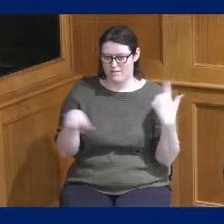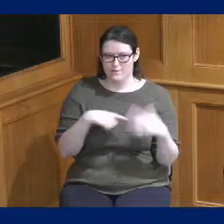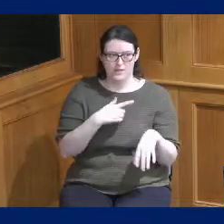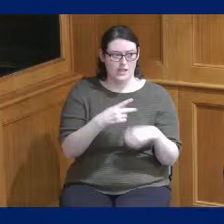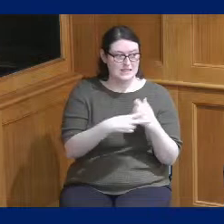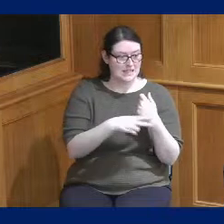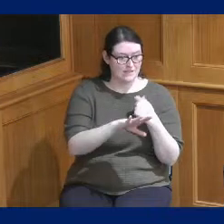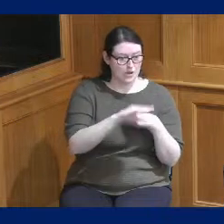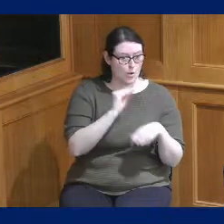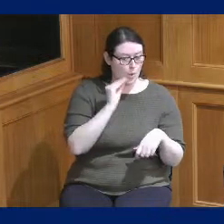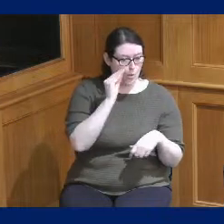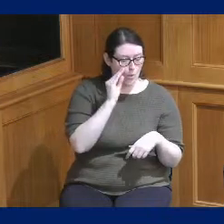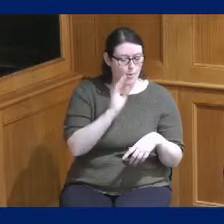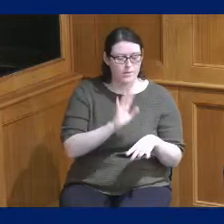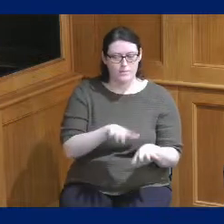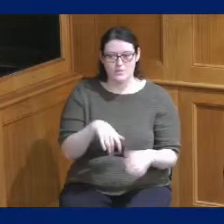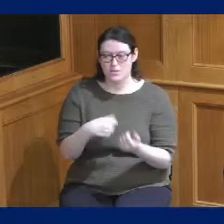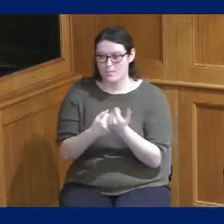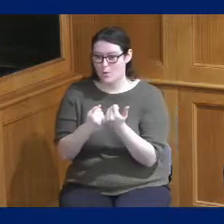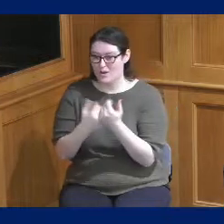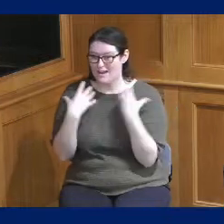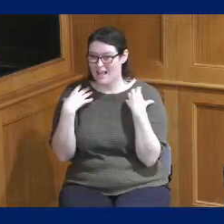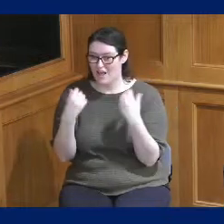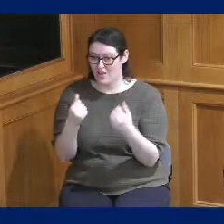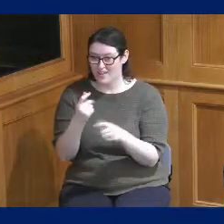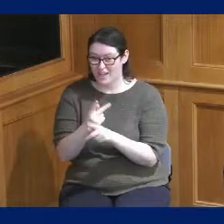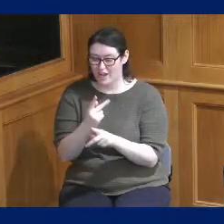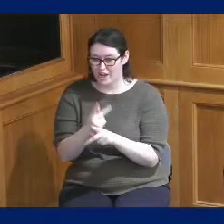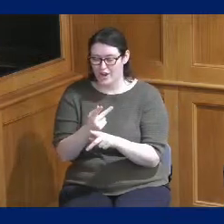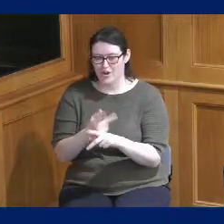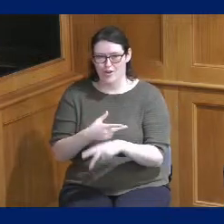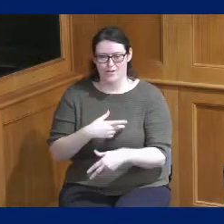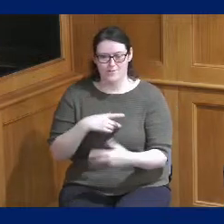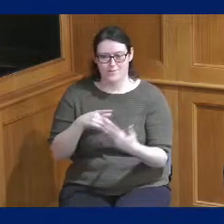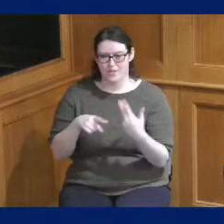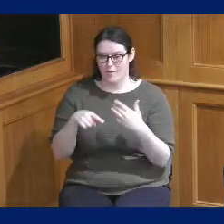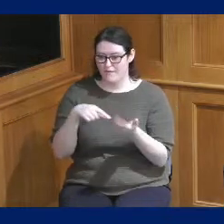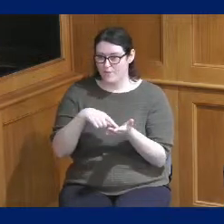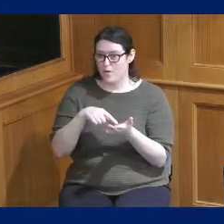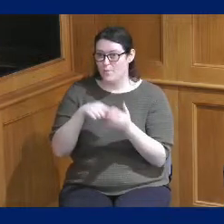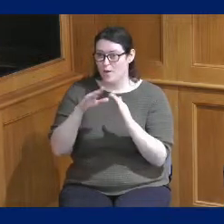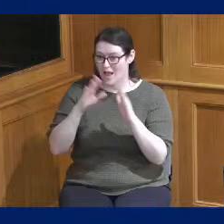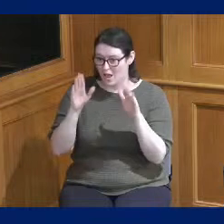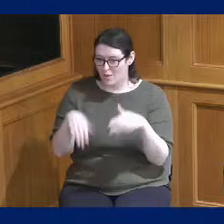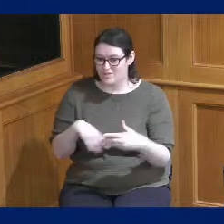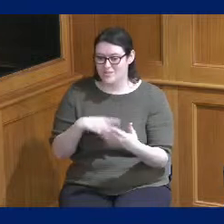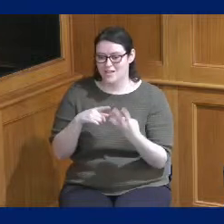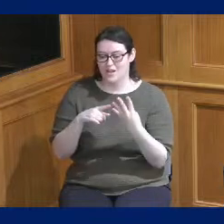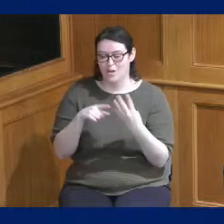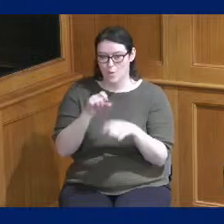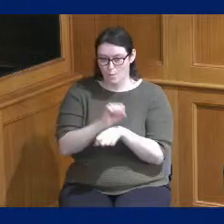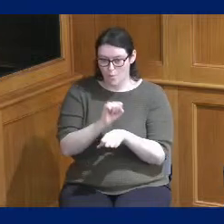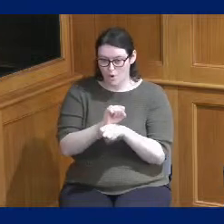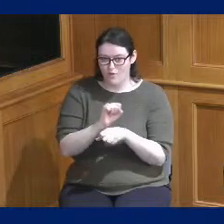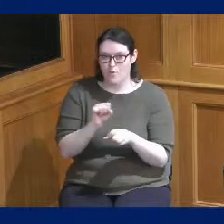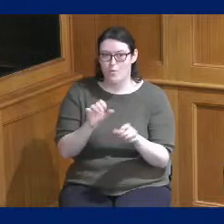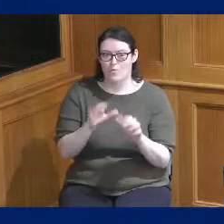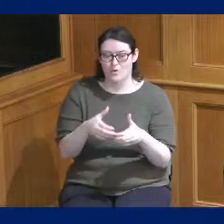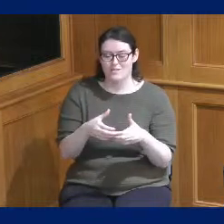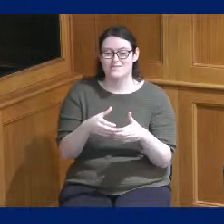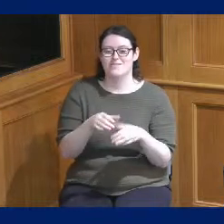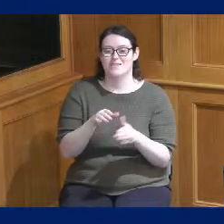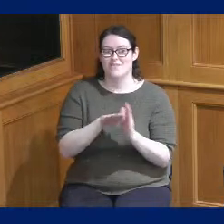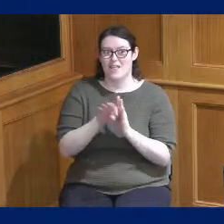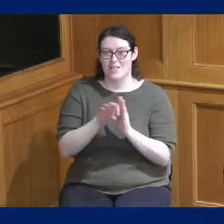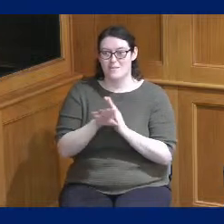in their homes to supporting health infrastructure of the county to affordable housing, workforce development, et cetera. Those dollars are coming